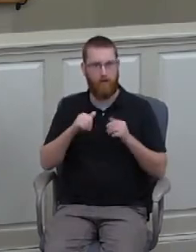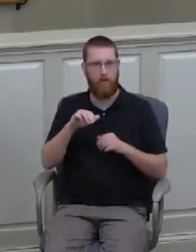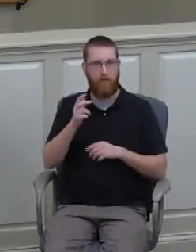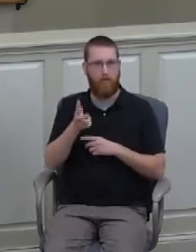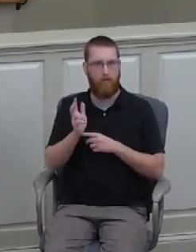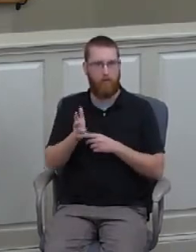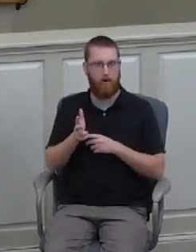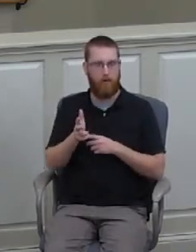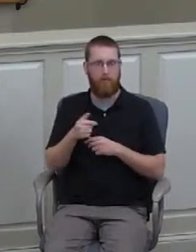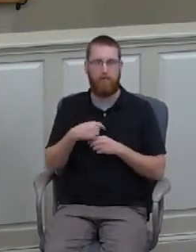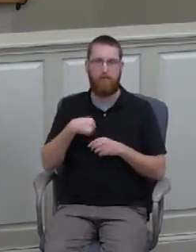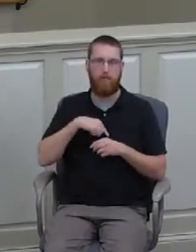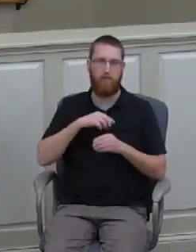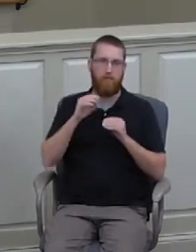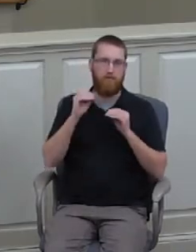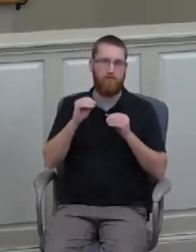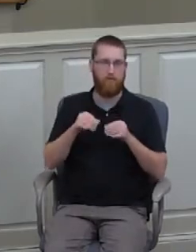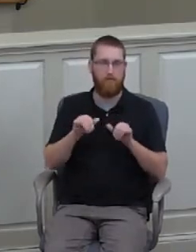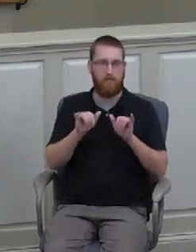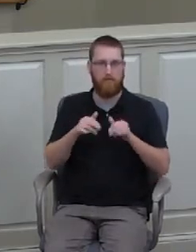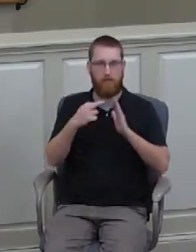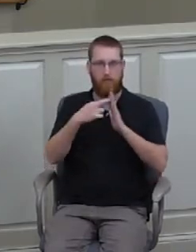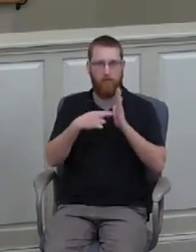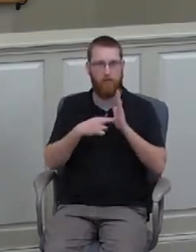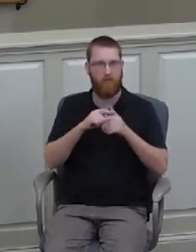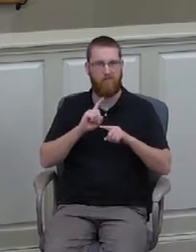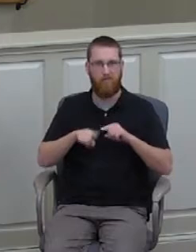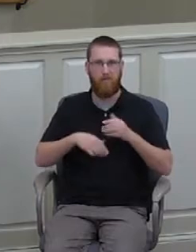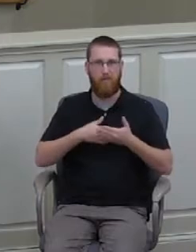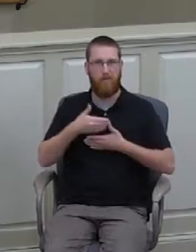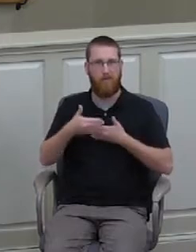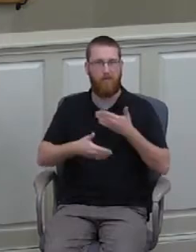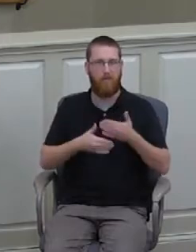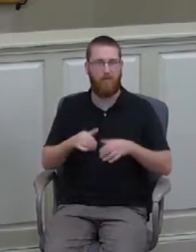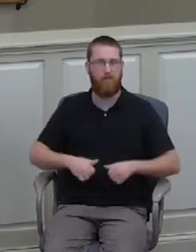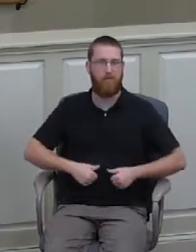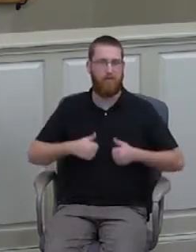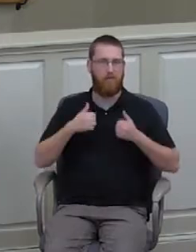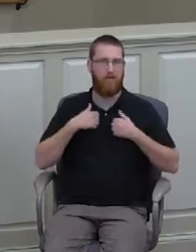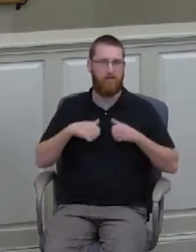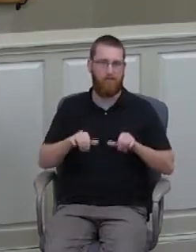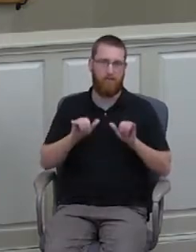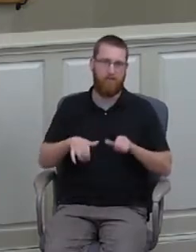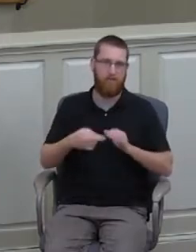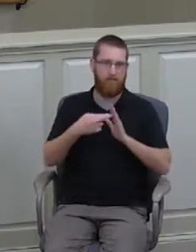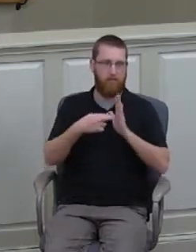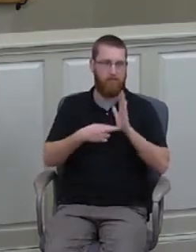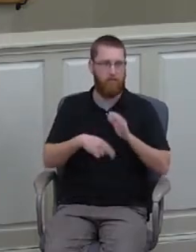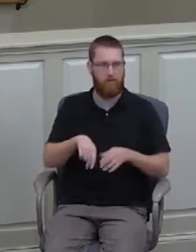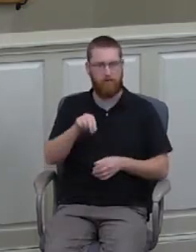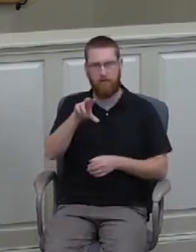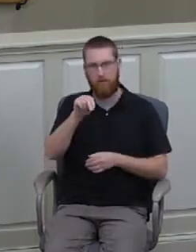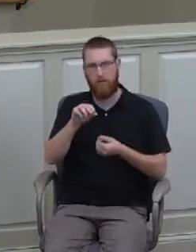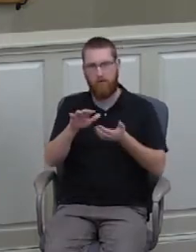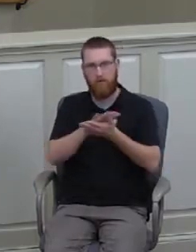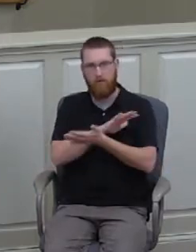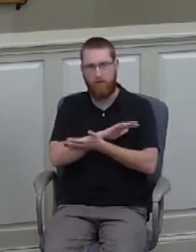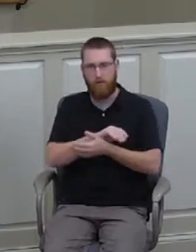that in life growing up. And although as we get older, we realize that life's not always played by those rules. Sometimes I think it's always a worthy goal,